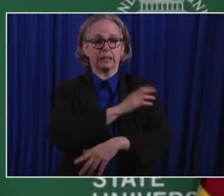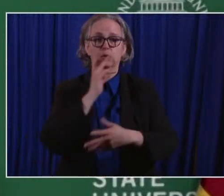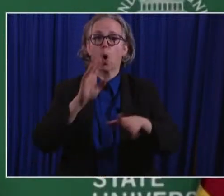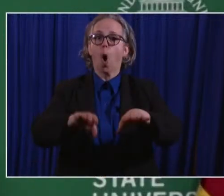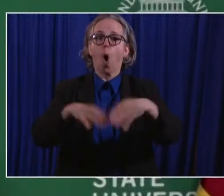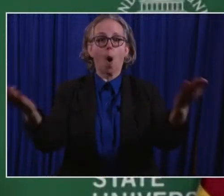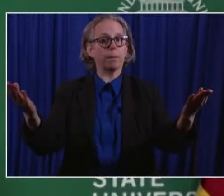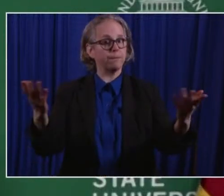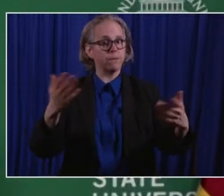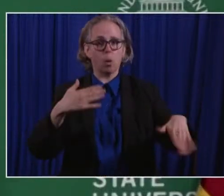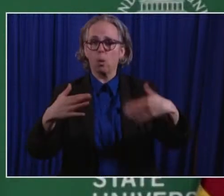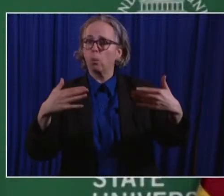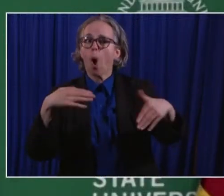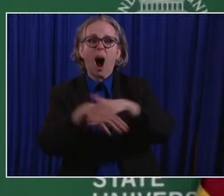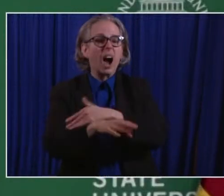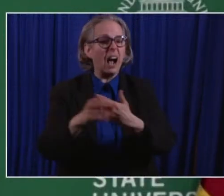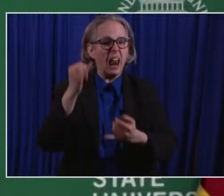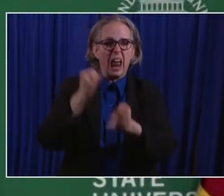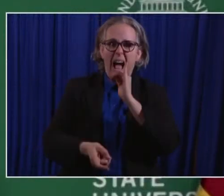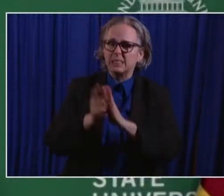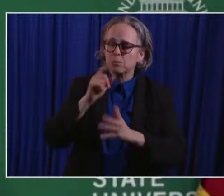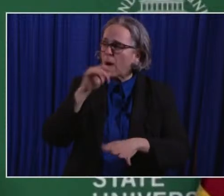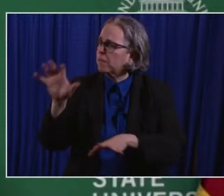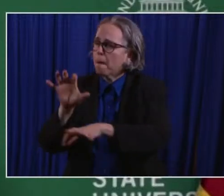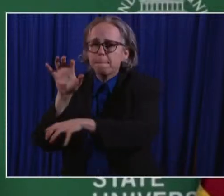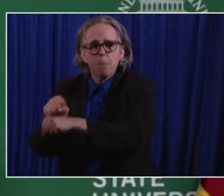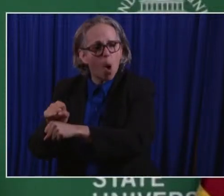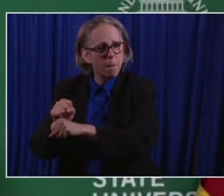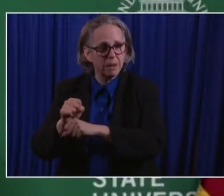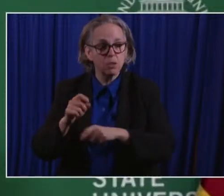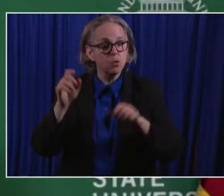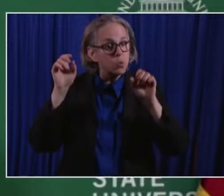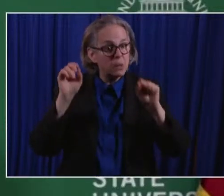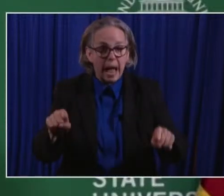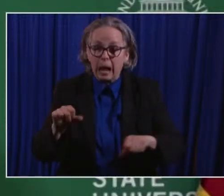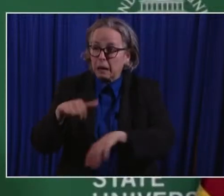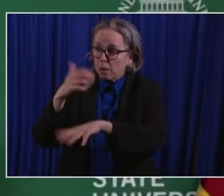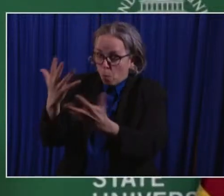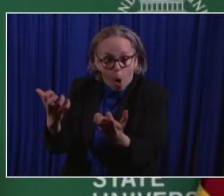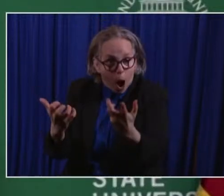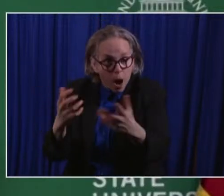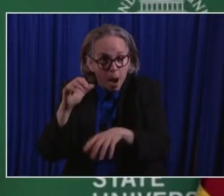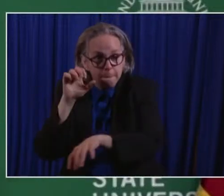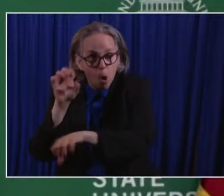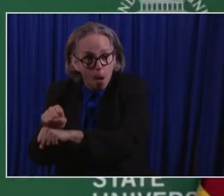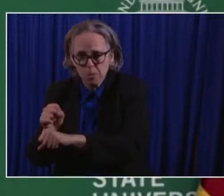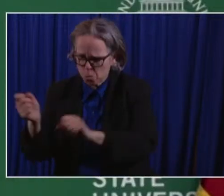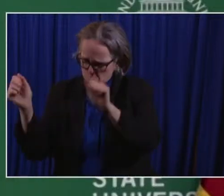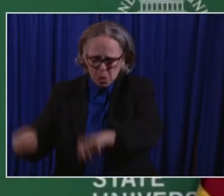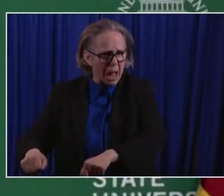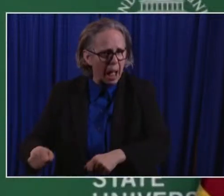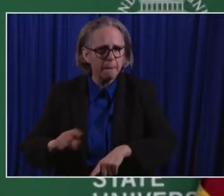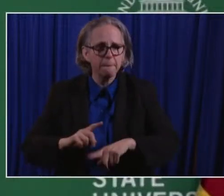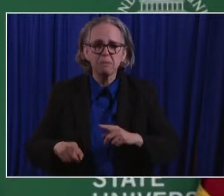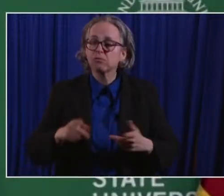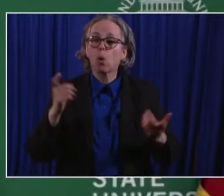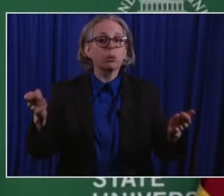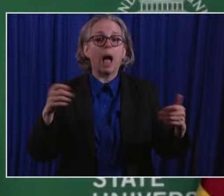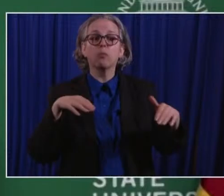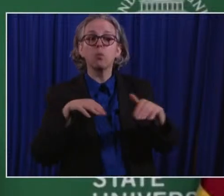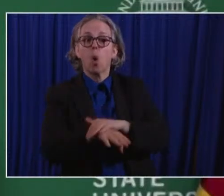were required. You can still get an appointment, but if it's easier for you to just stop in, you can do it from 8 o'clock in the